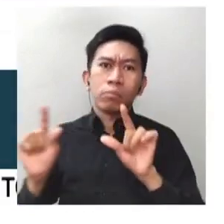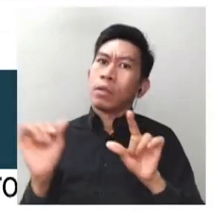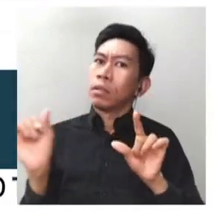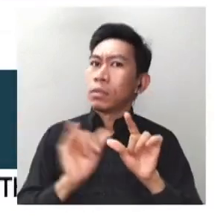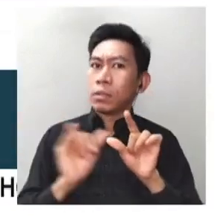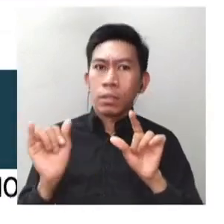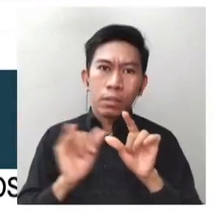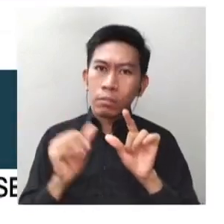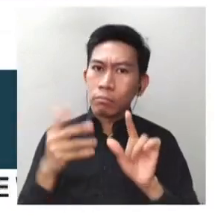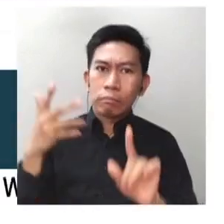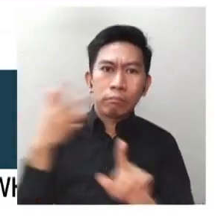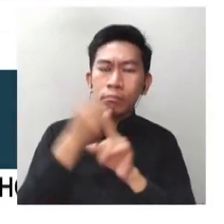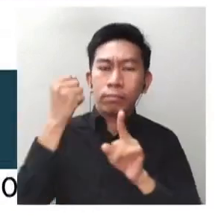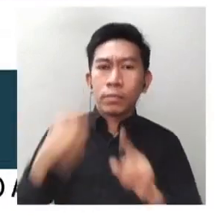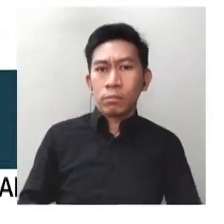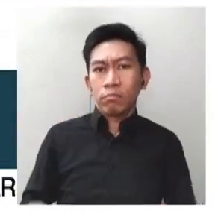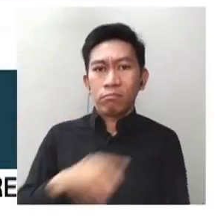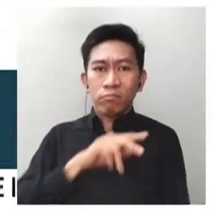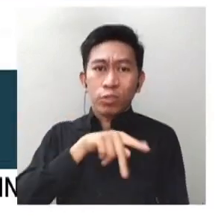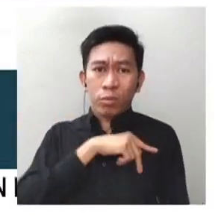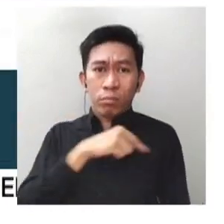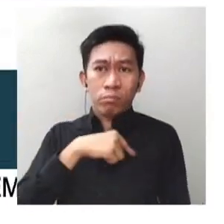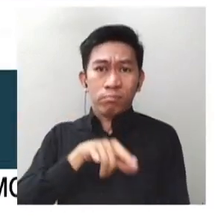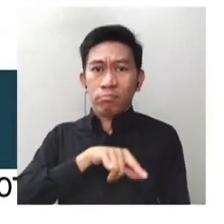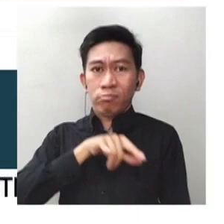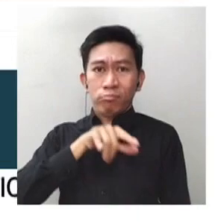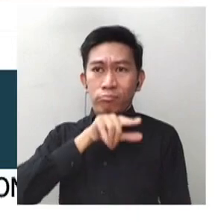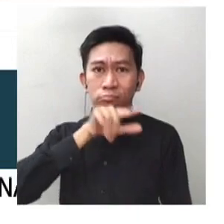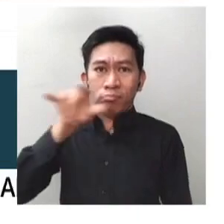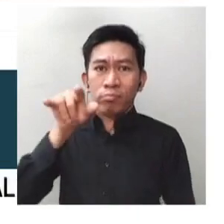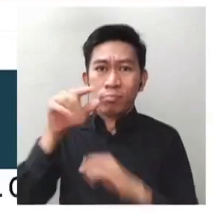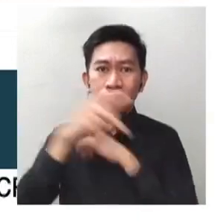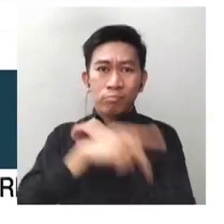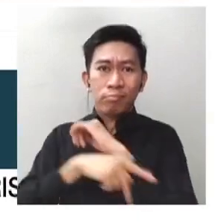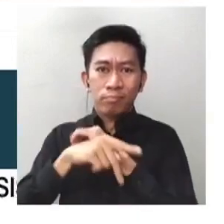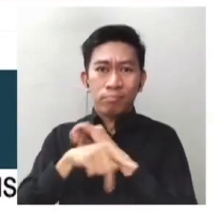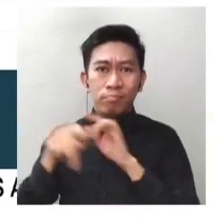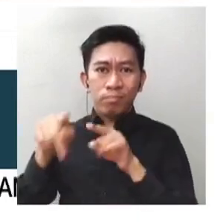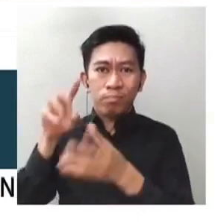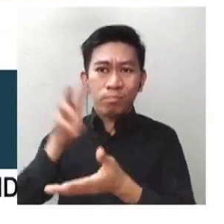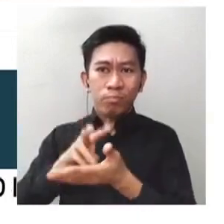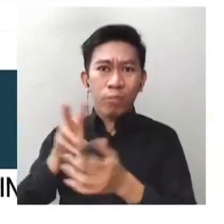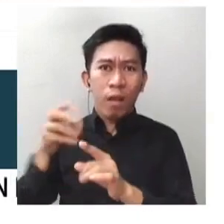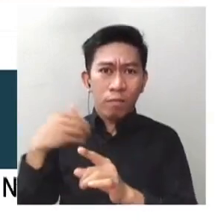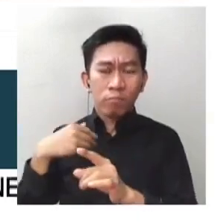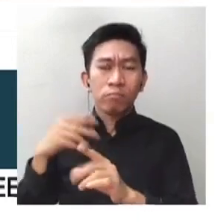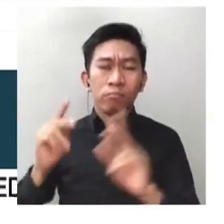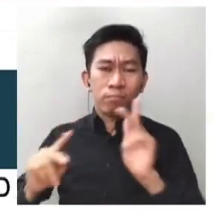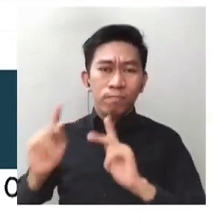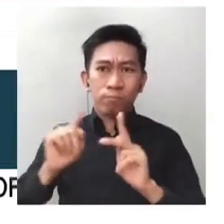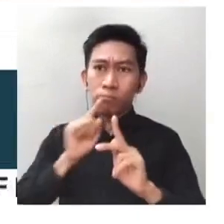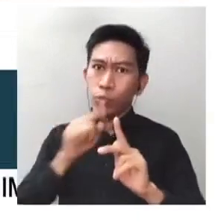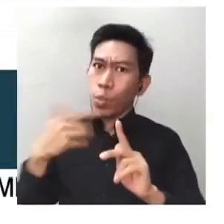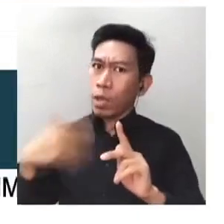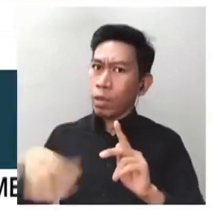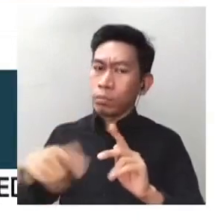myself in the province. It's in the rural areas, it's of consequences. People actually get killed.